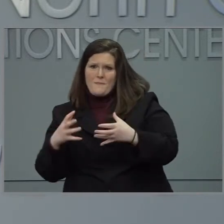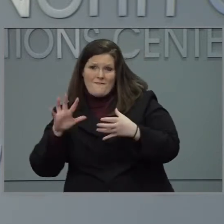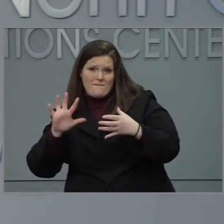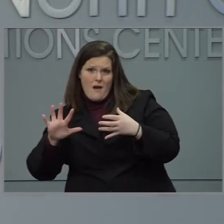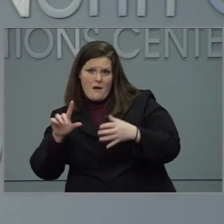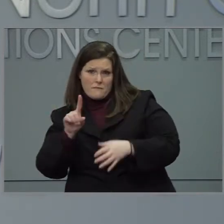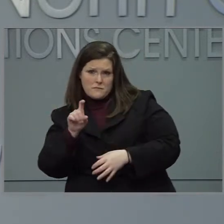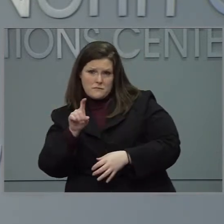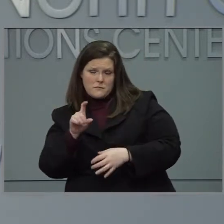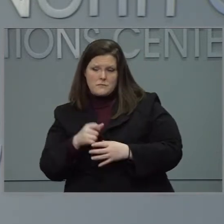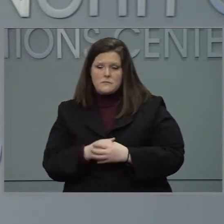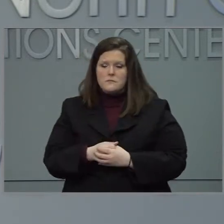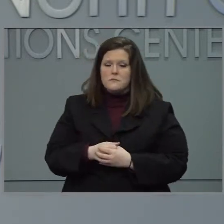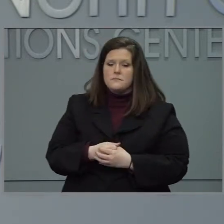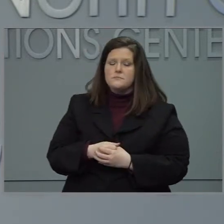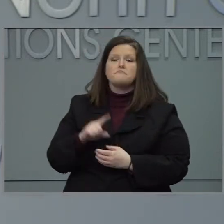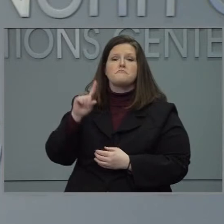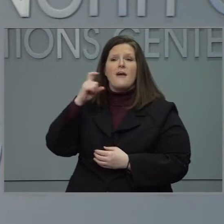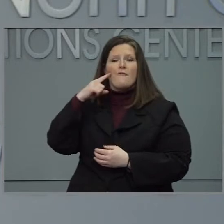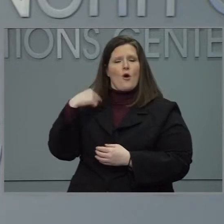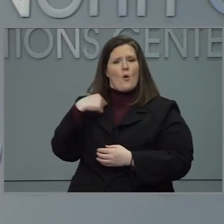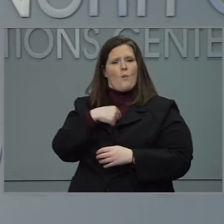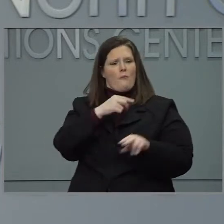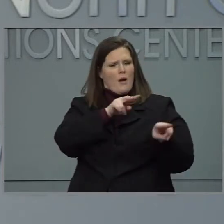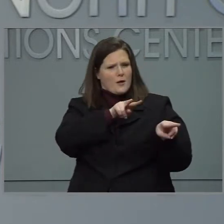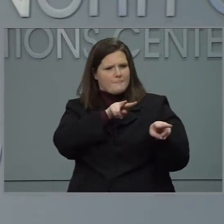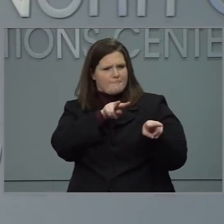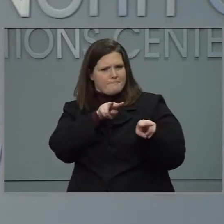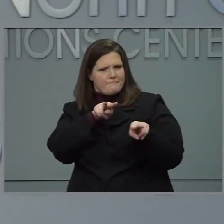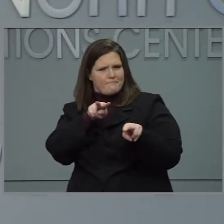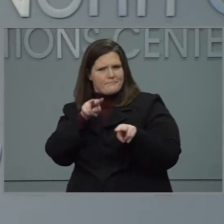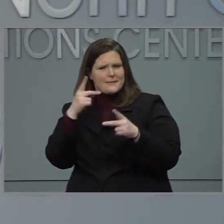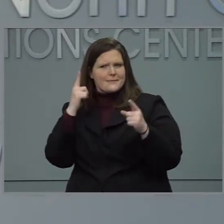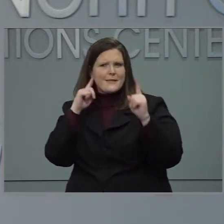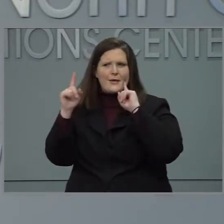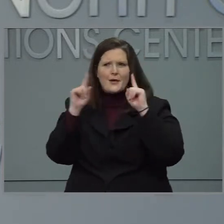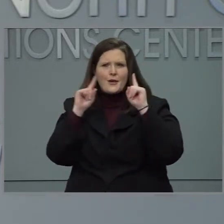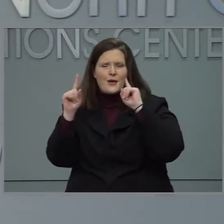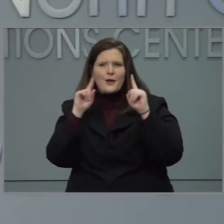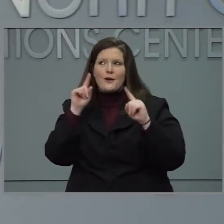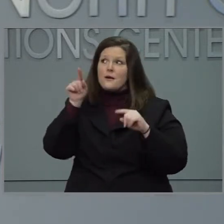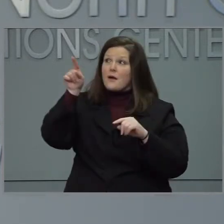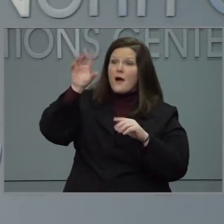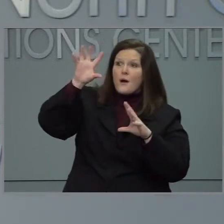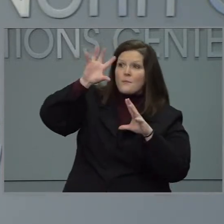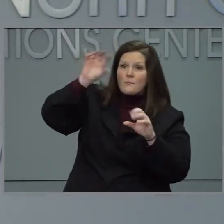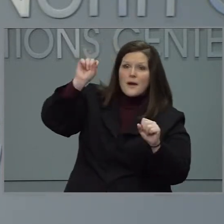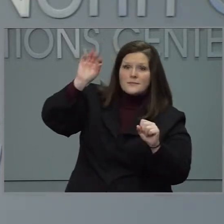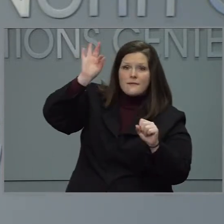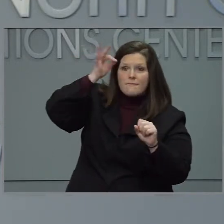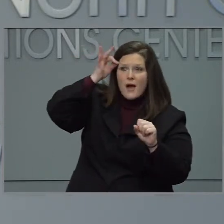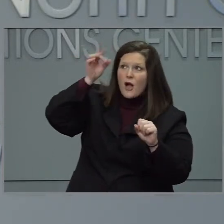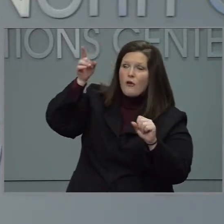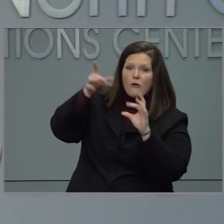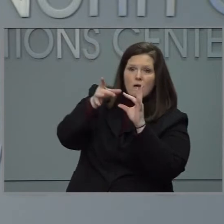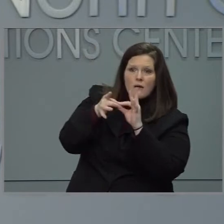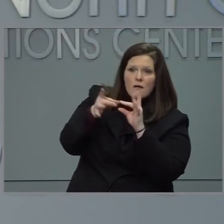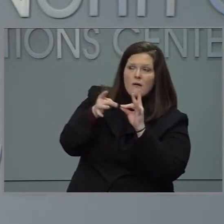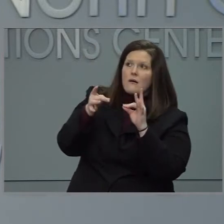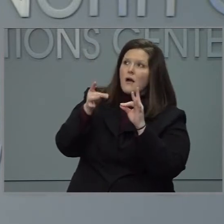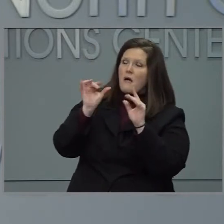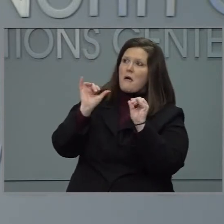we're continuing to be encouraged by what we are hearing from the President's administration. We are in